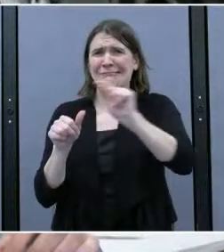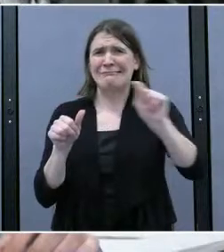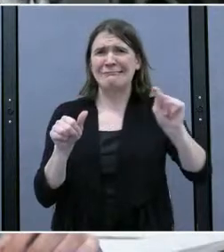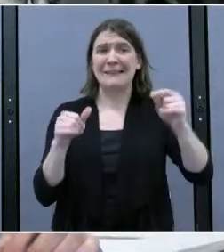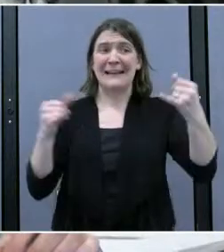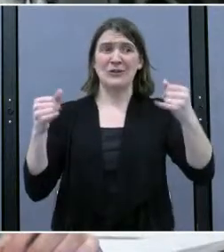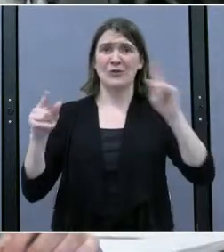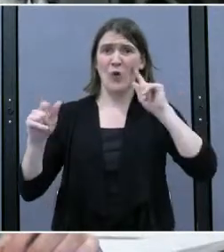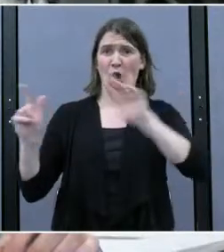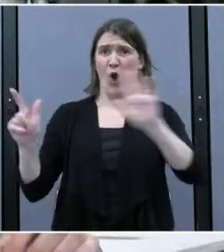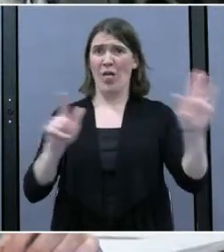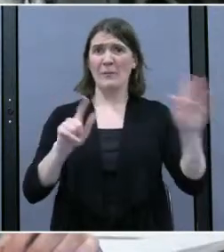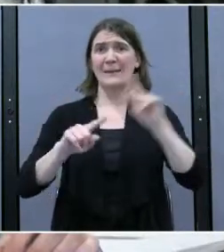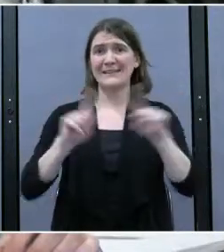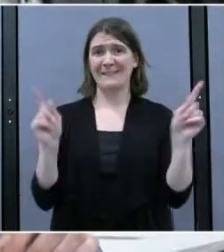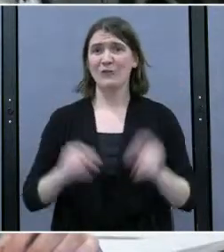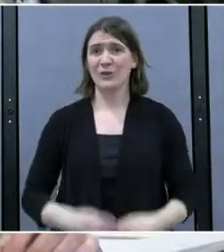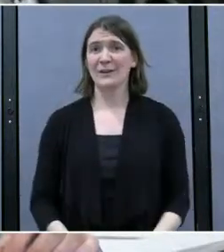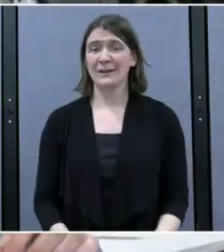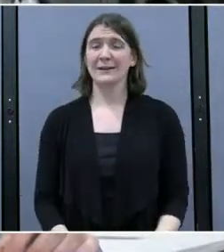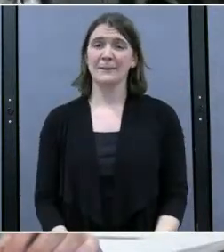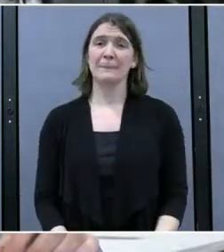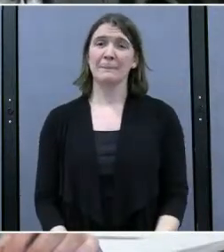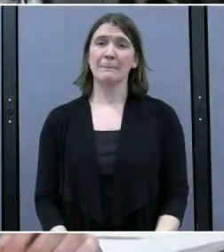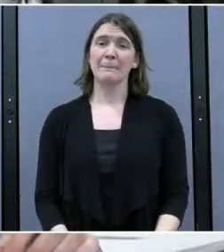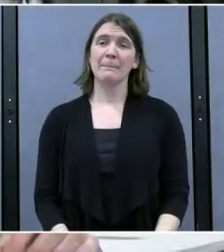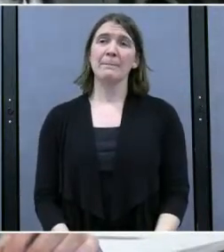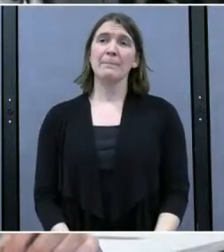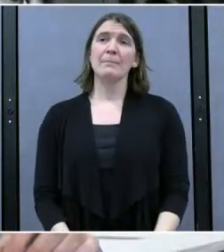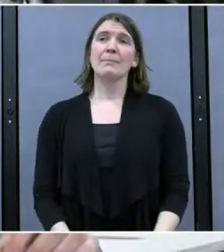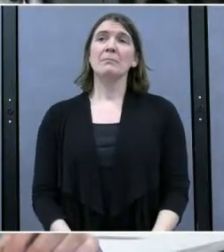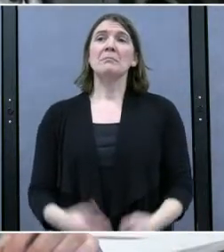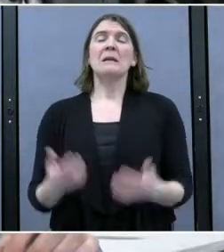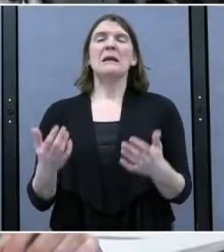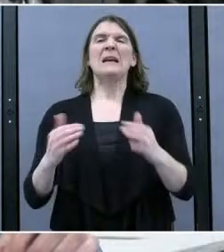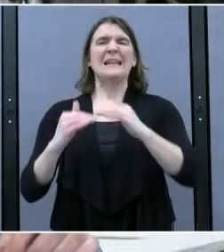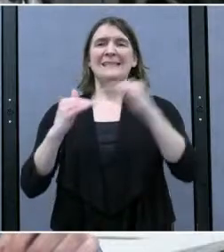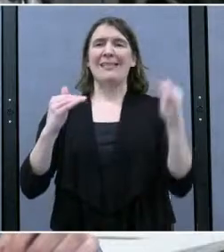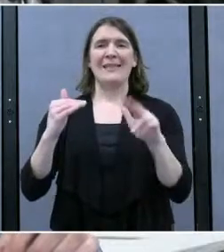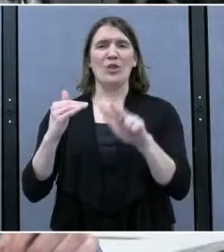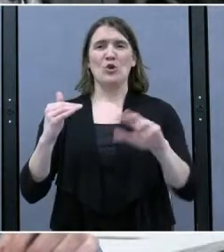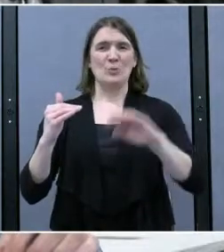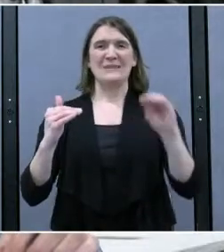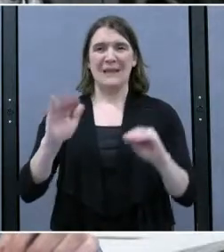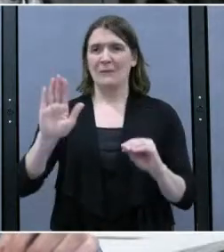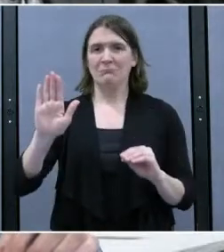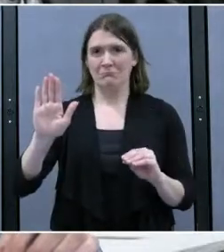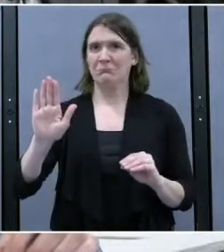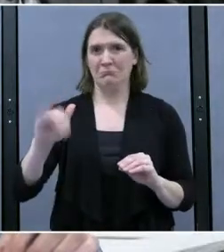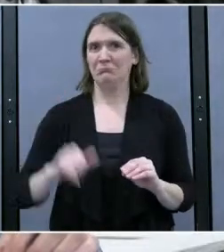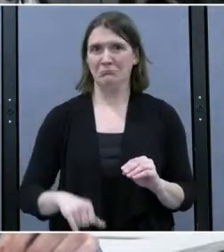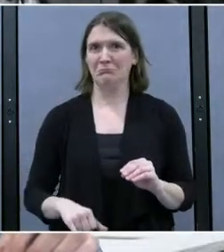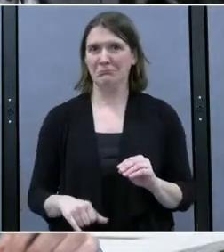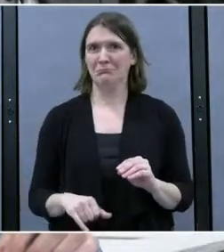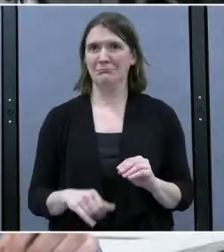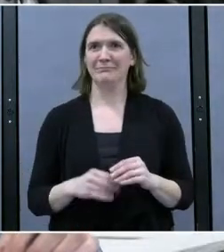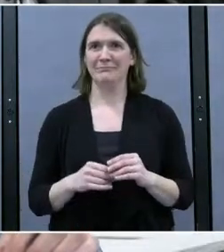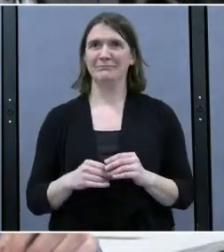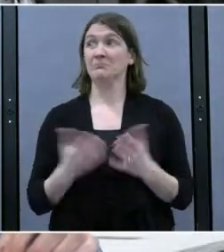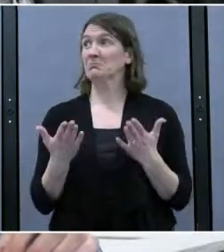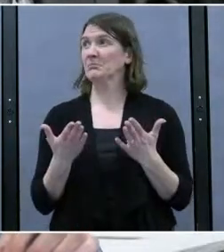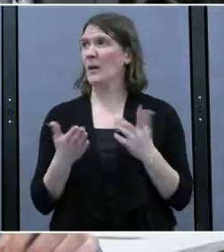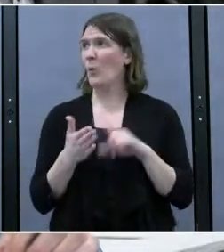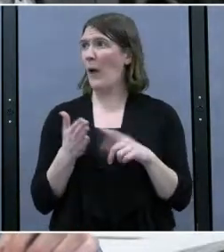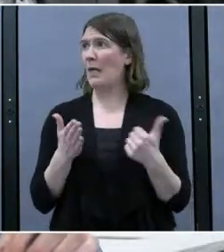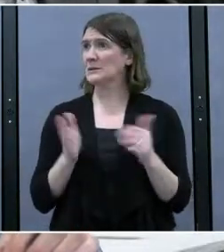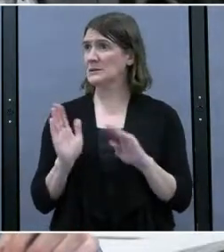interest rate was on each one of those. It is far less than 33%. Mm-hmm. What else? I